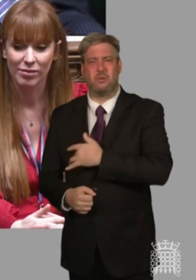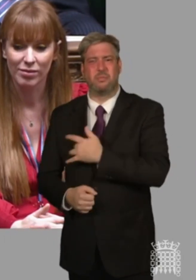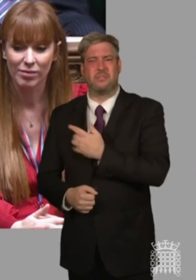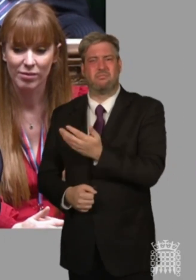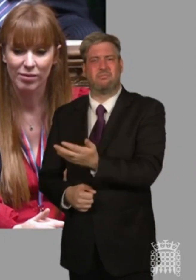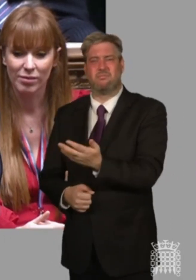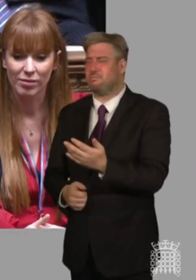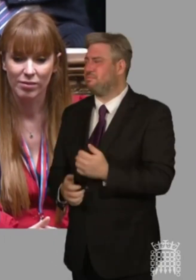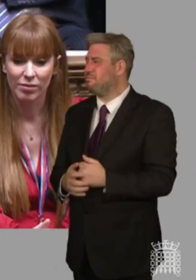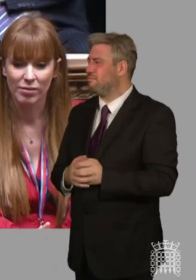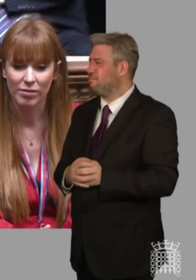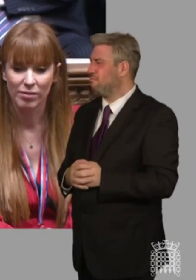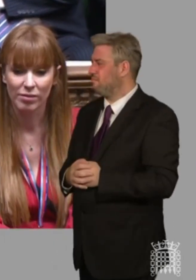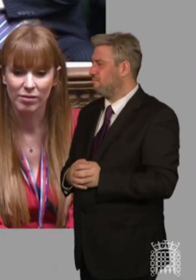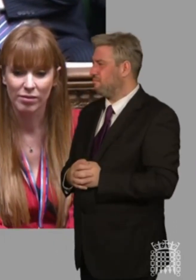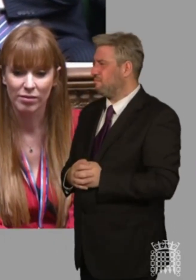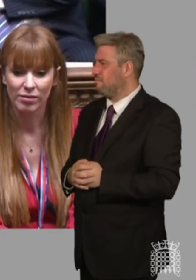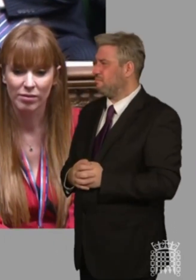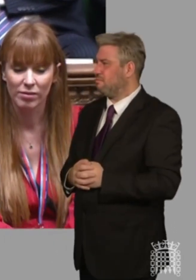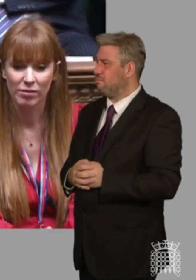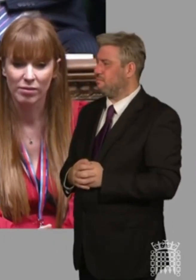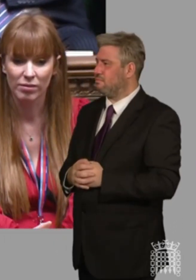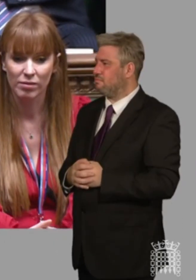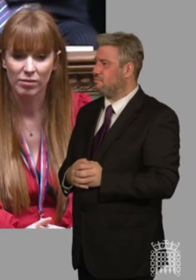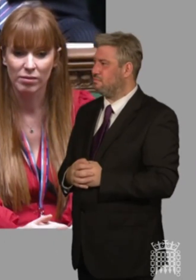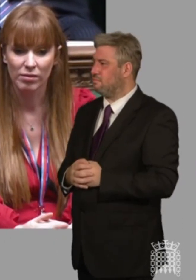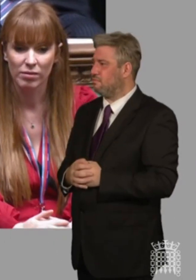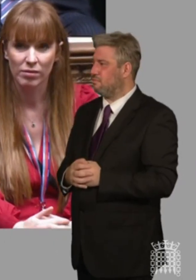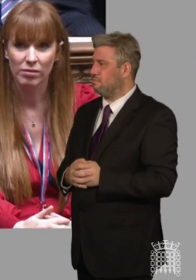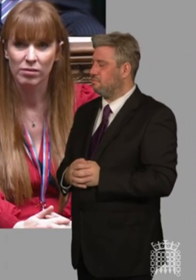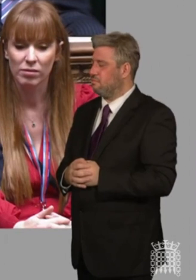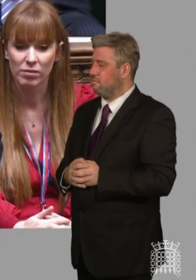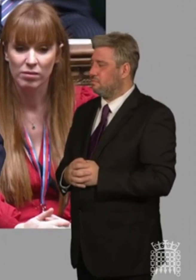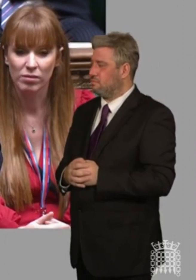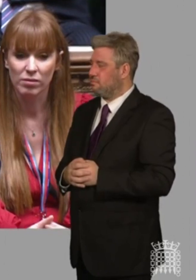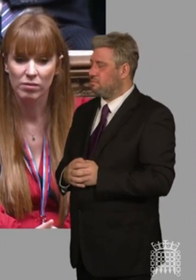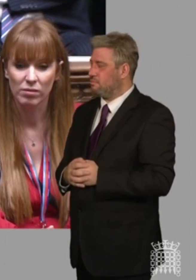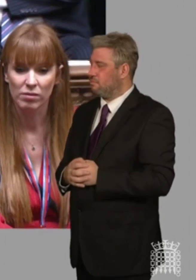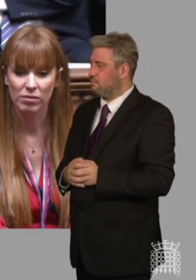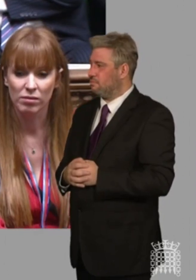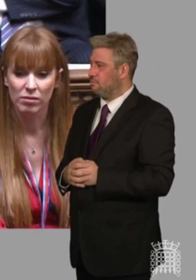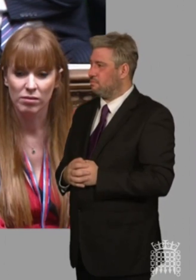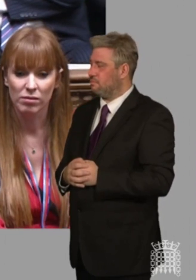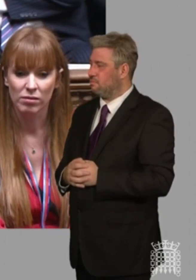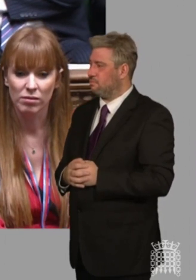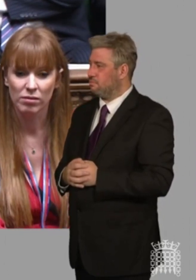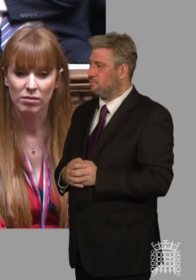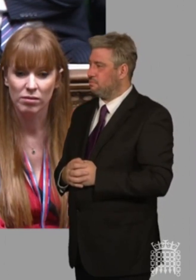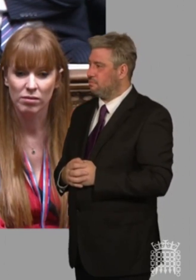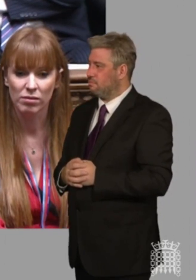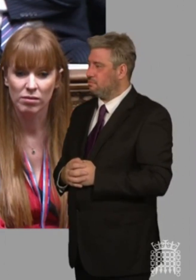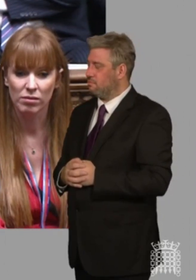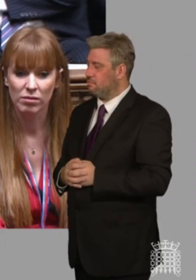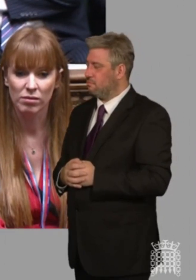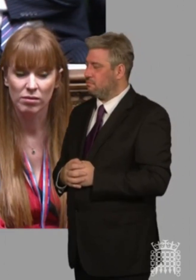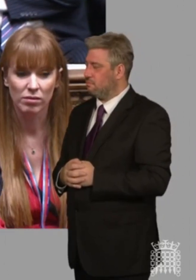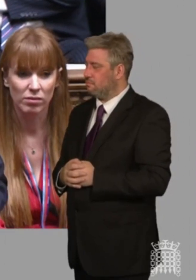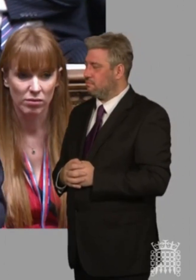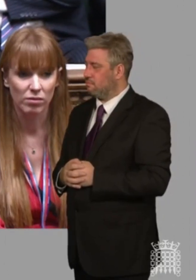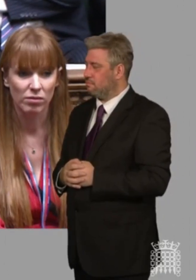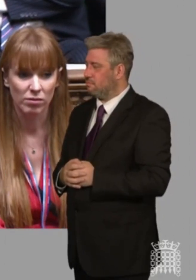all the weeks to say that, when Brianna's mother is in this chamber,